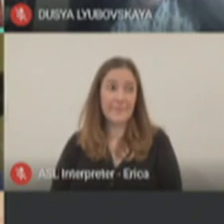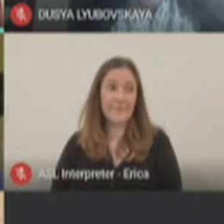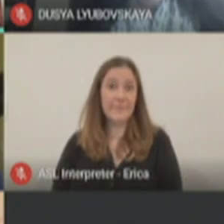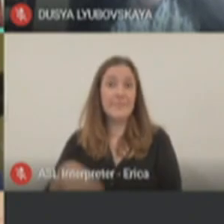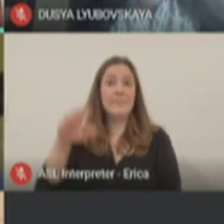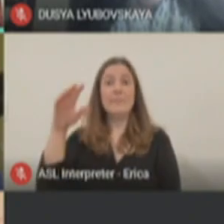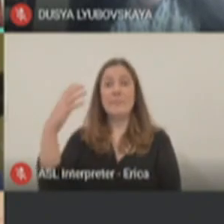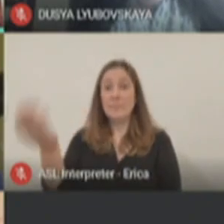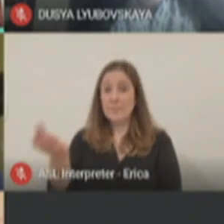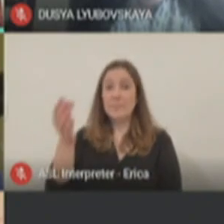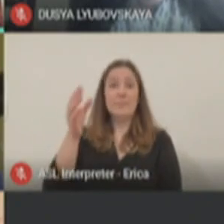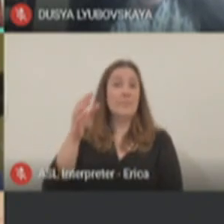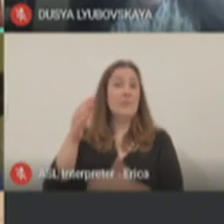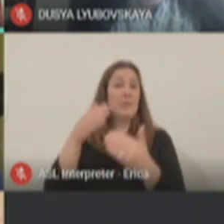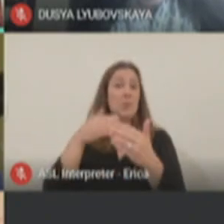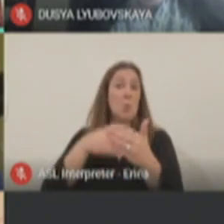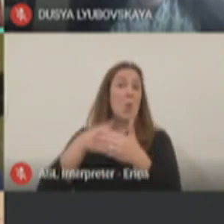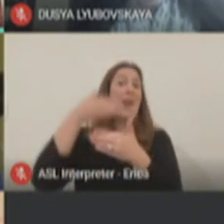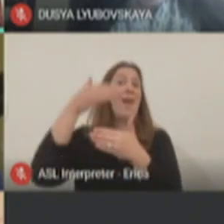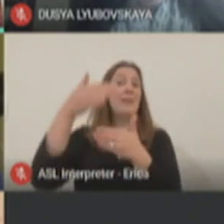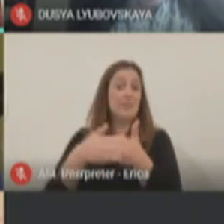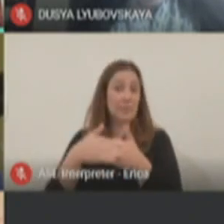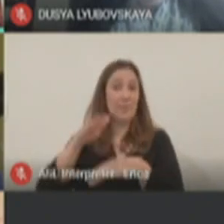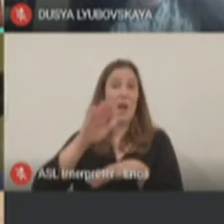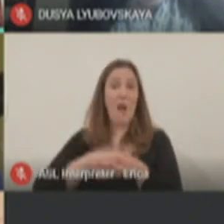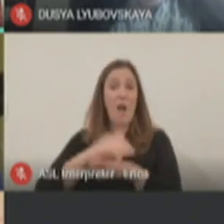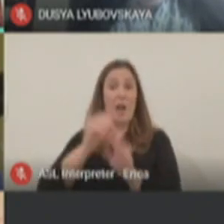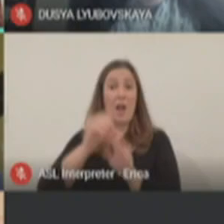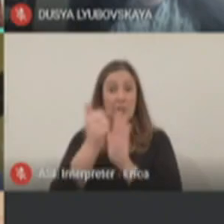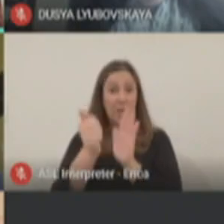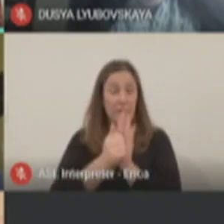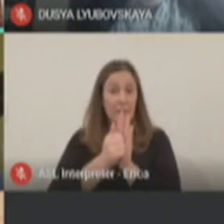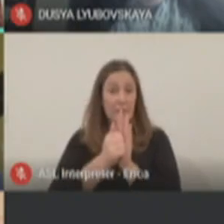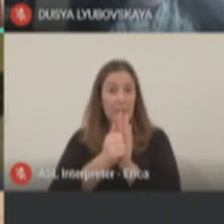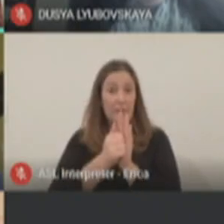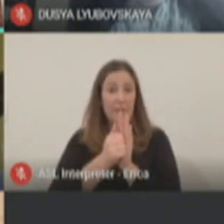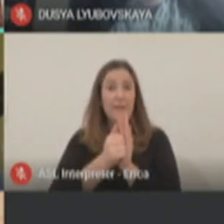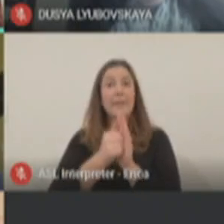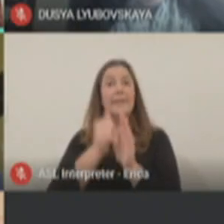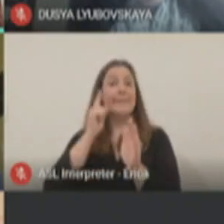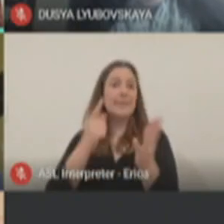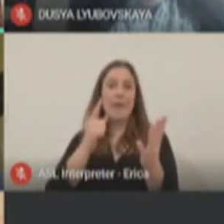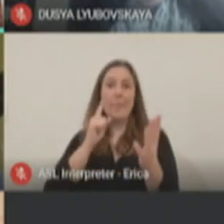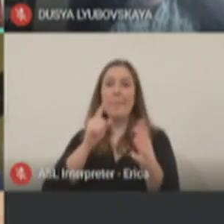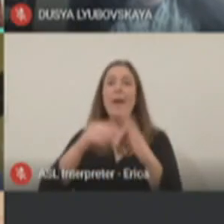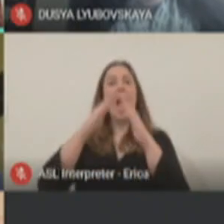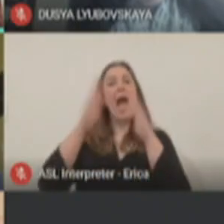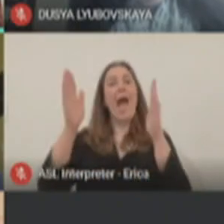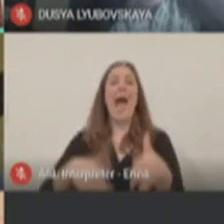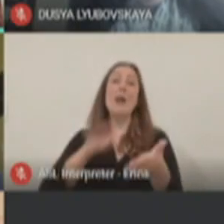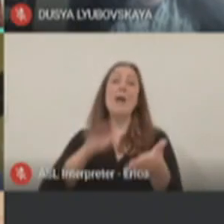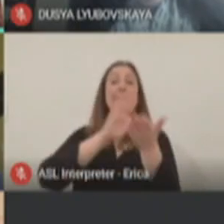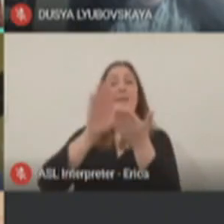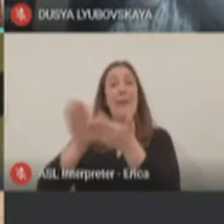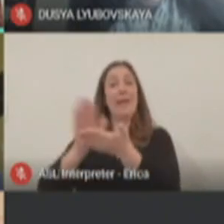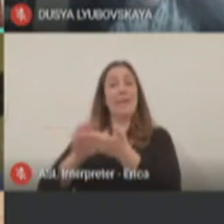So next on the agenda is some housekeeping.